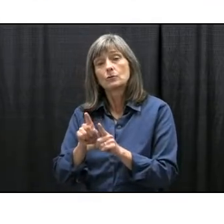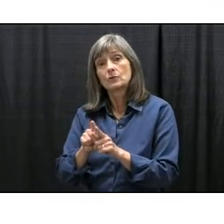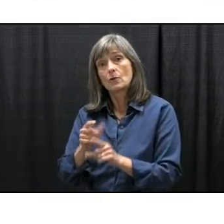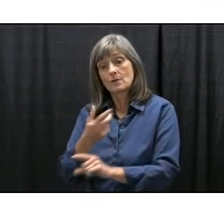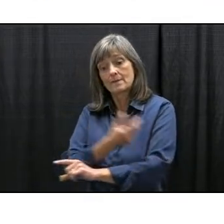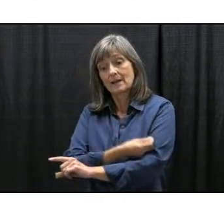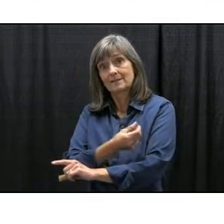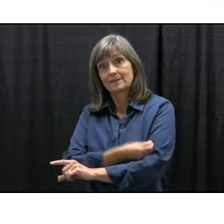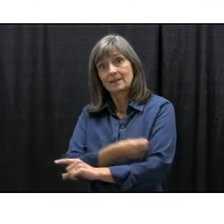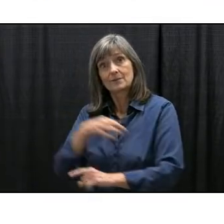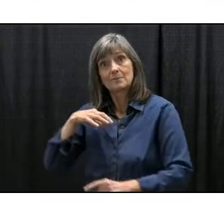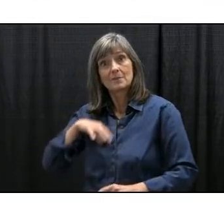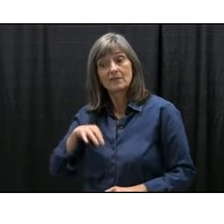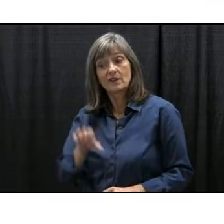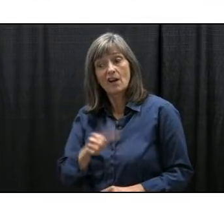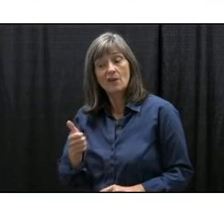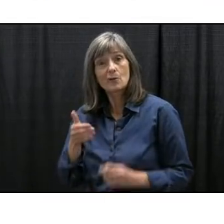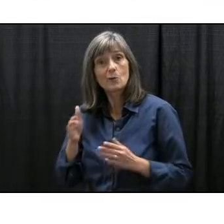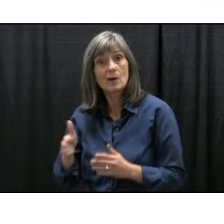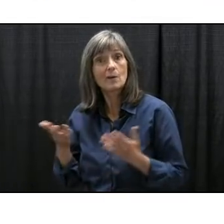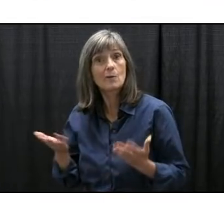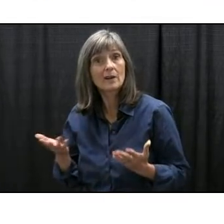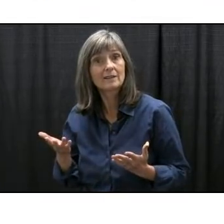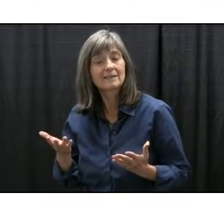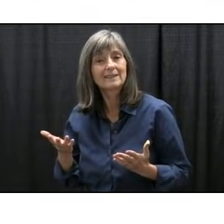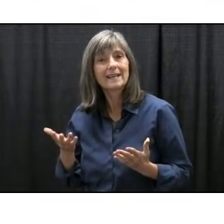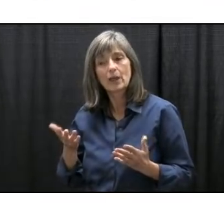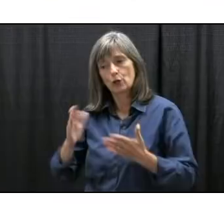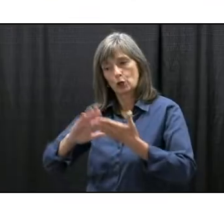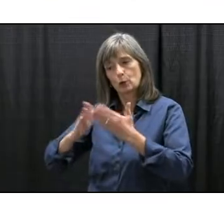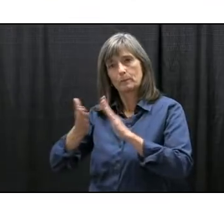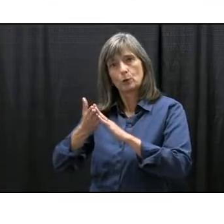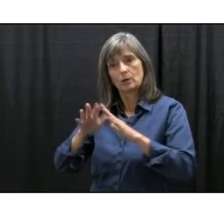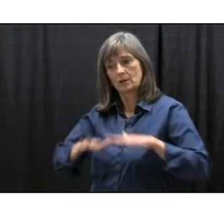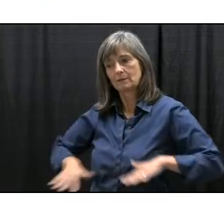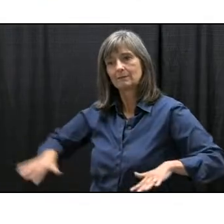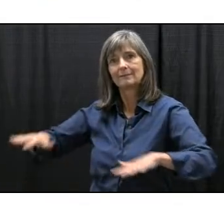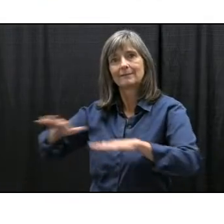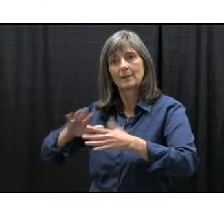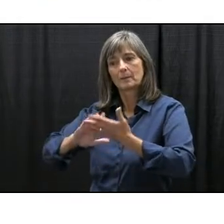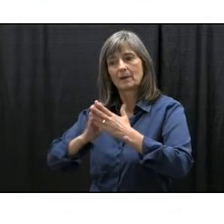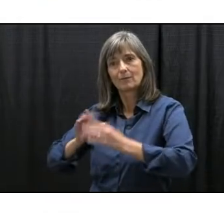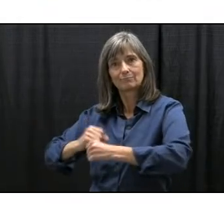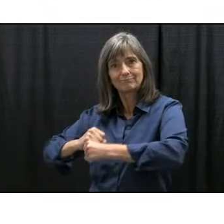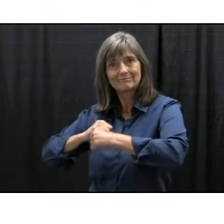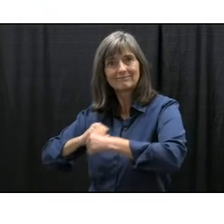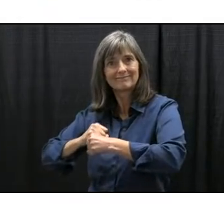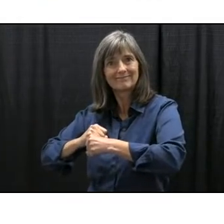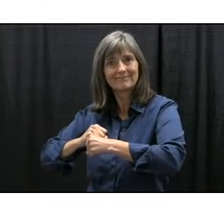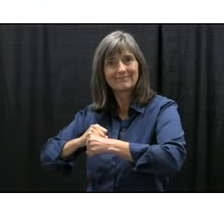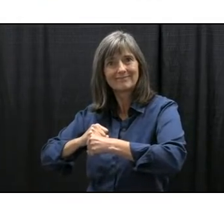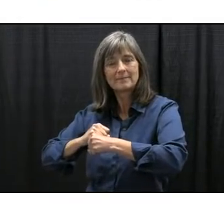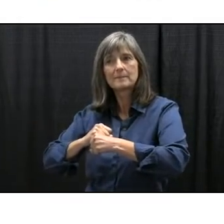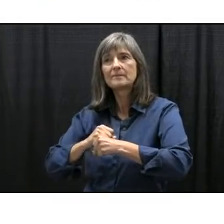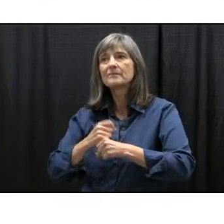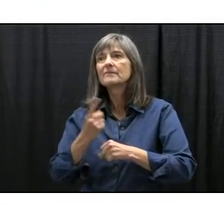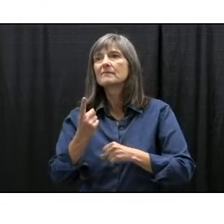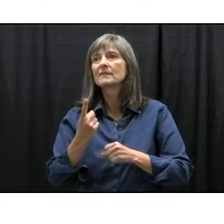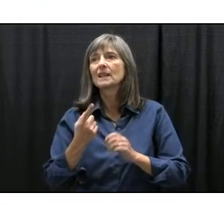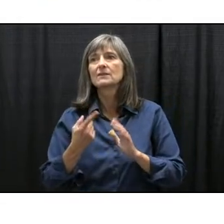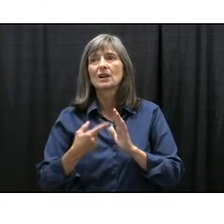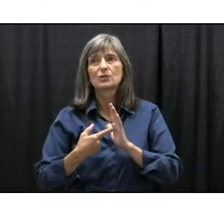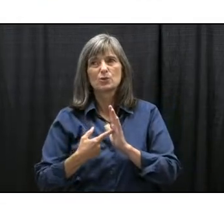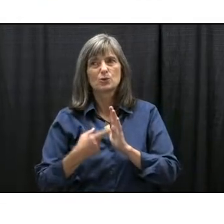you're also contributing to the population immunity threshold. This slide is just here for illustrative purposes,